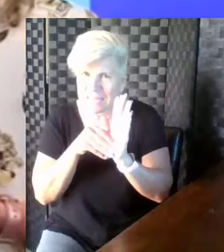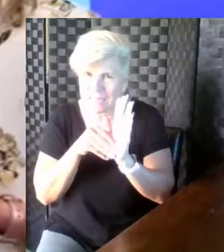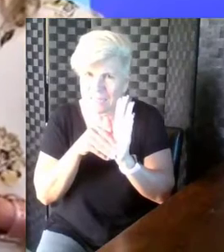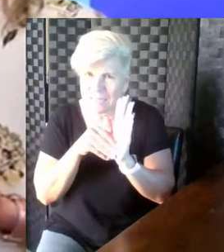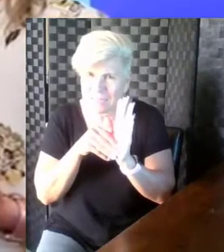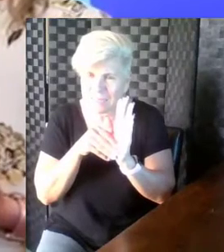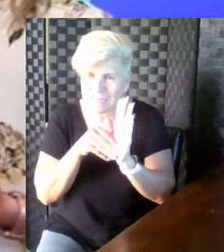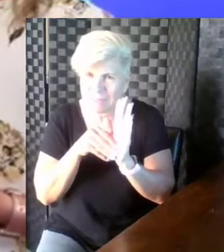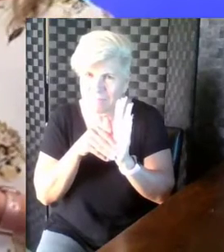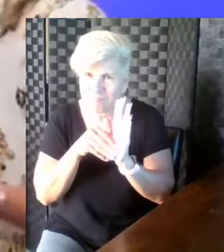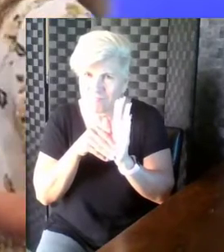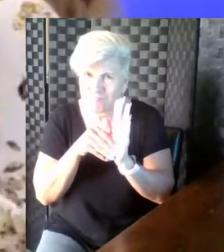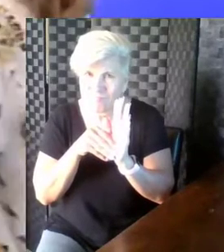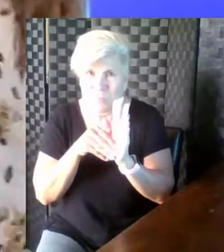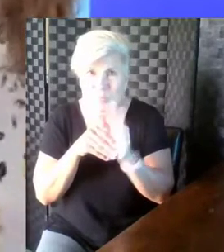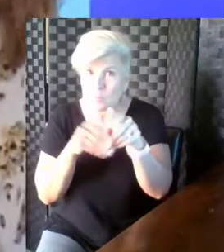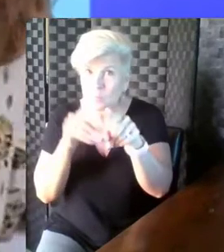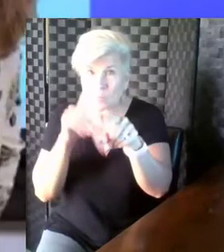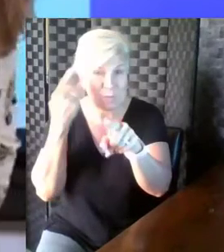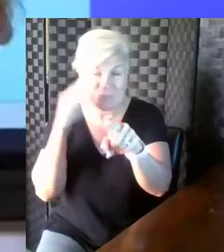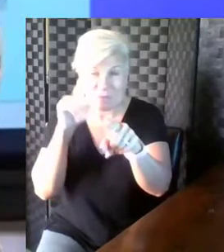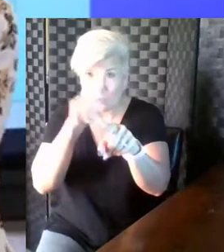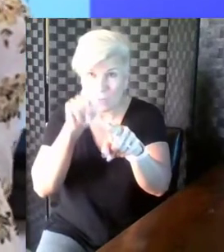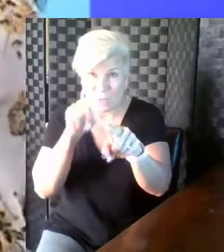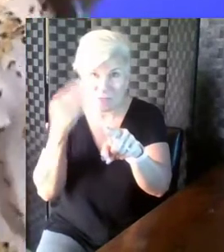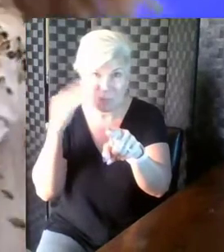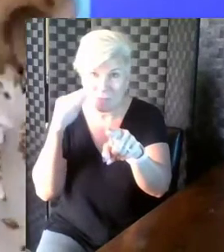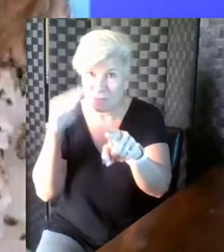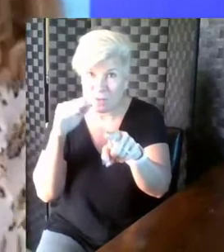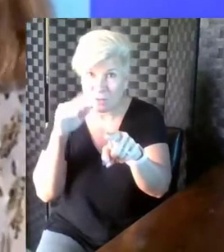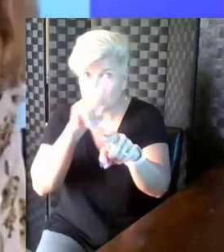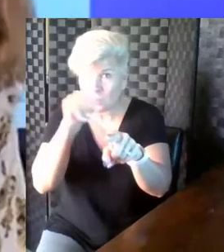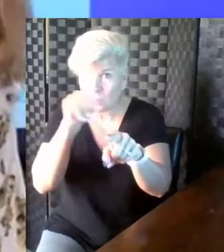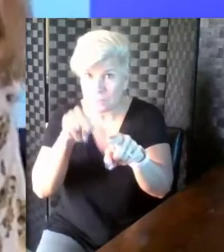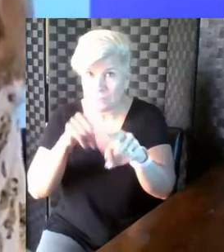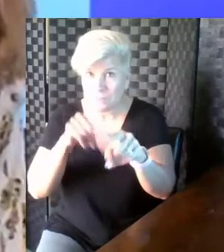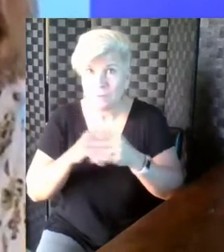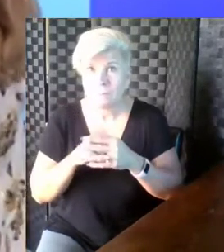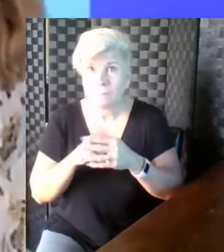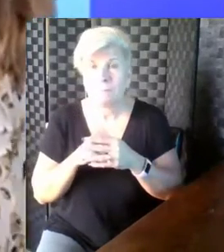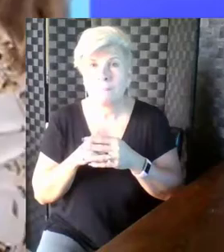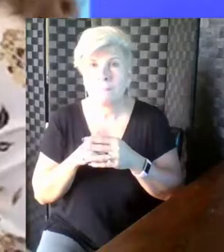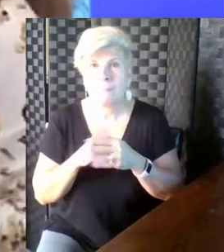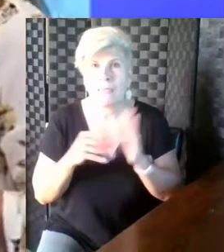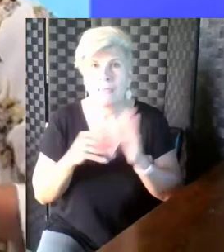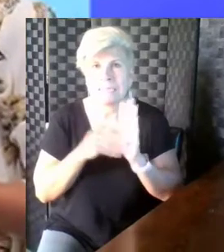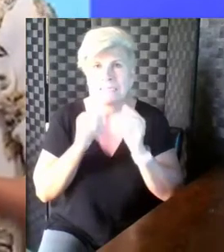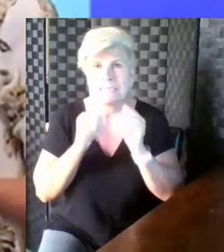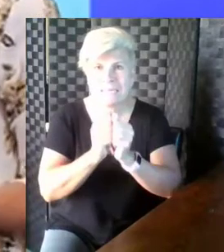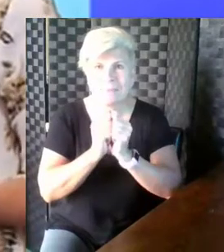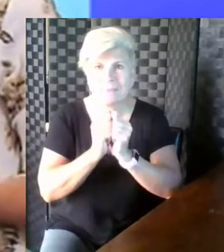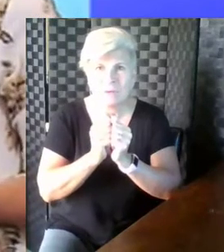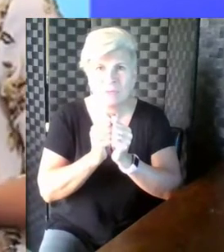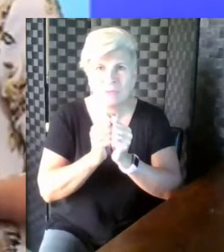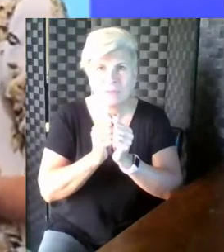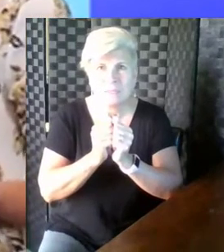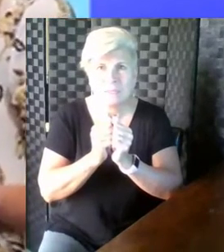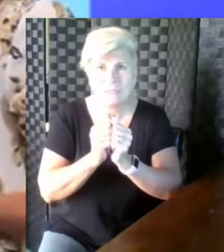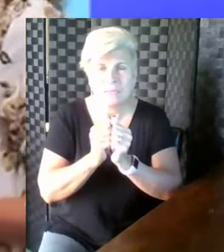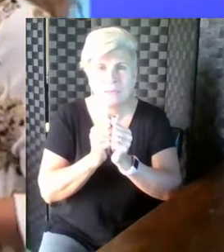214? That's right, we don't know. It's our unknown number. So let's use our question mark. When I add that unknown number